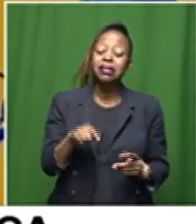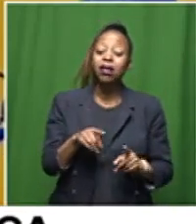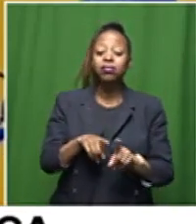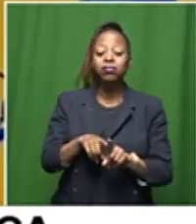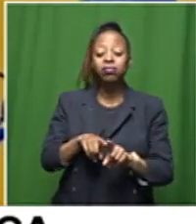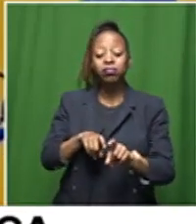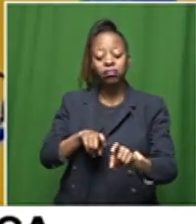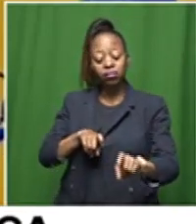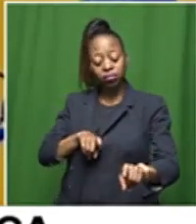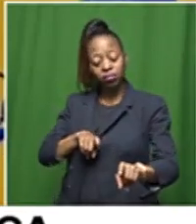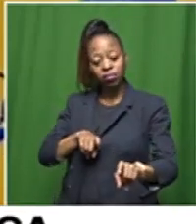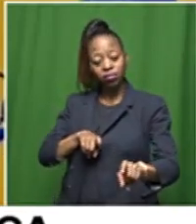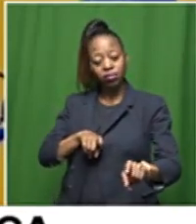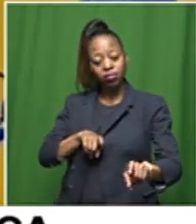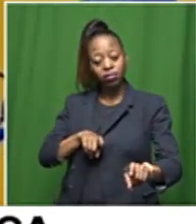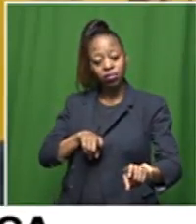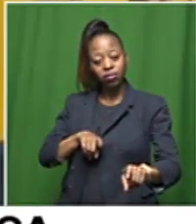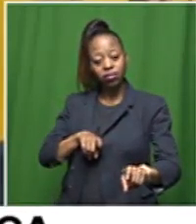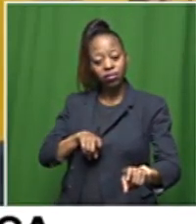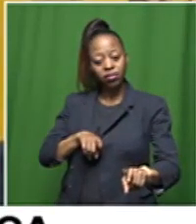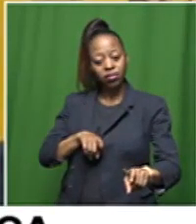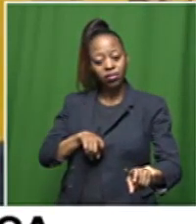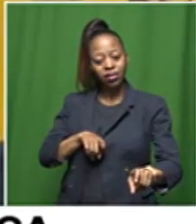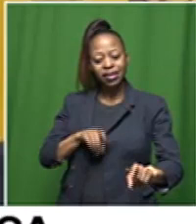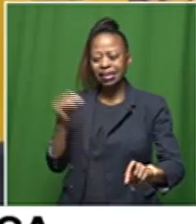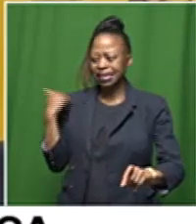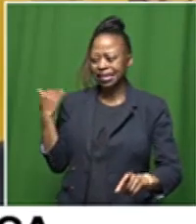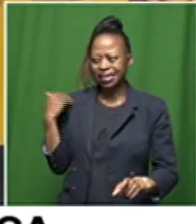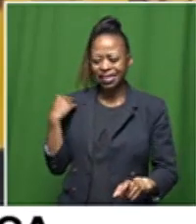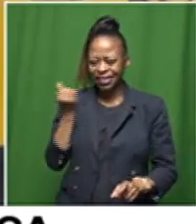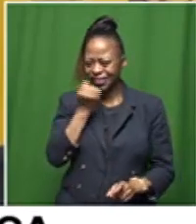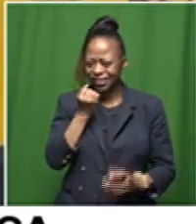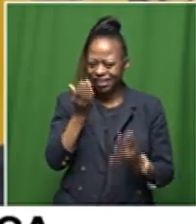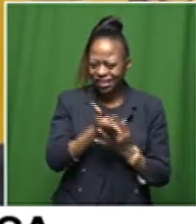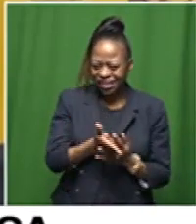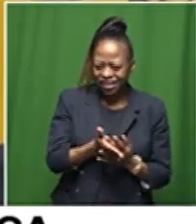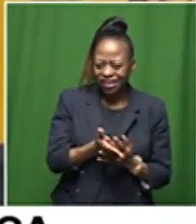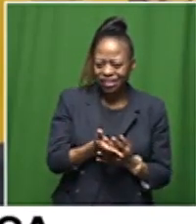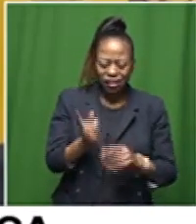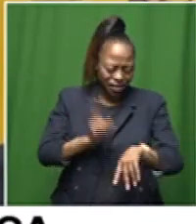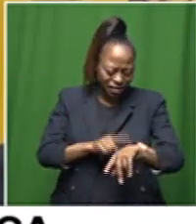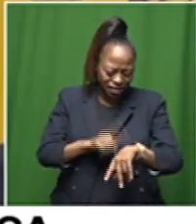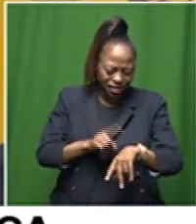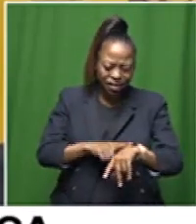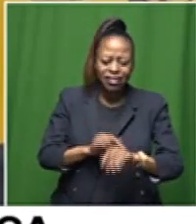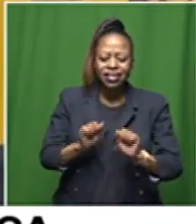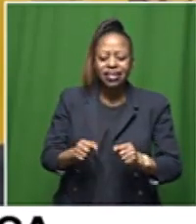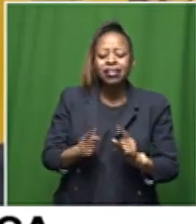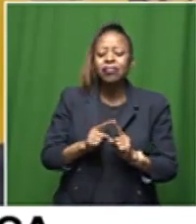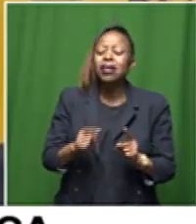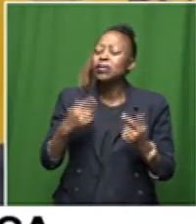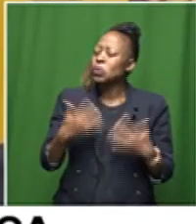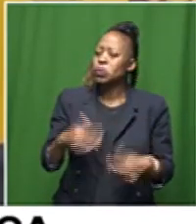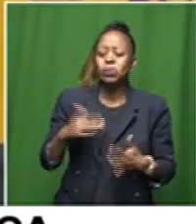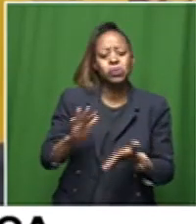was up to April next year. Let me see, I'm going to have to interrupt you sadly, but we've run out of time, unfortunately. But look, it's been great